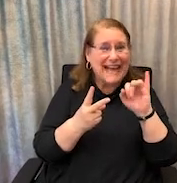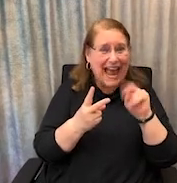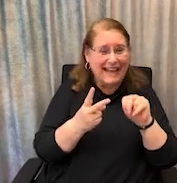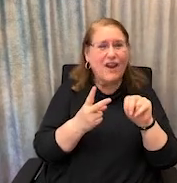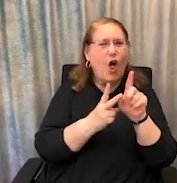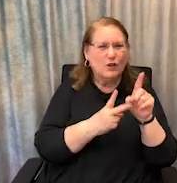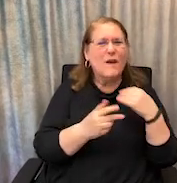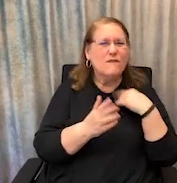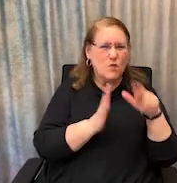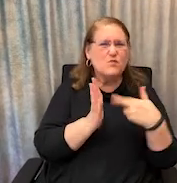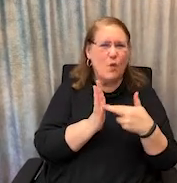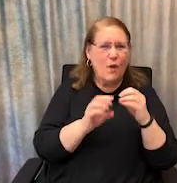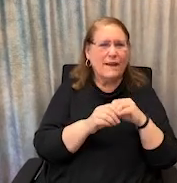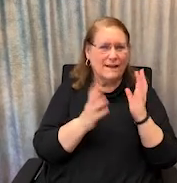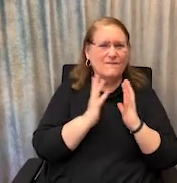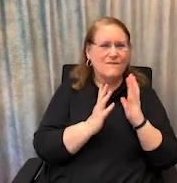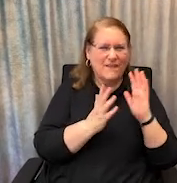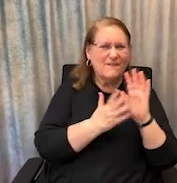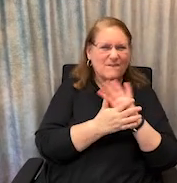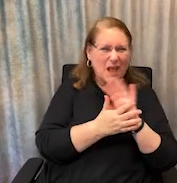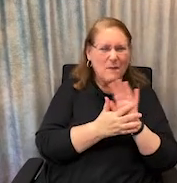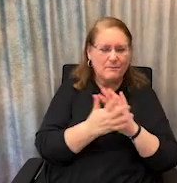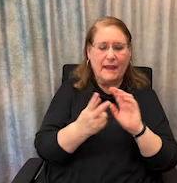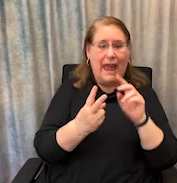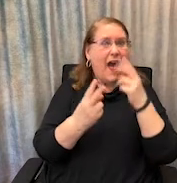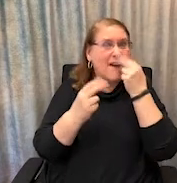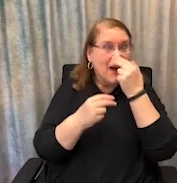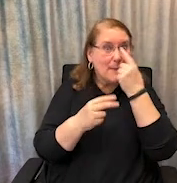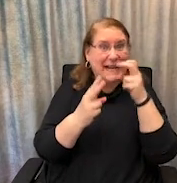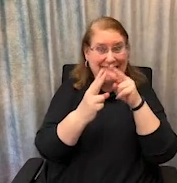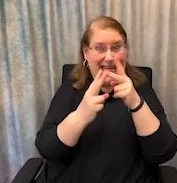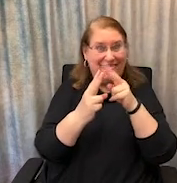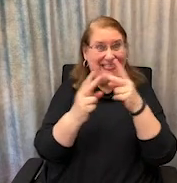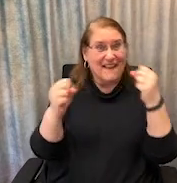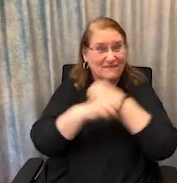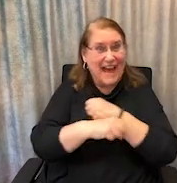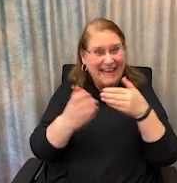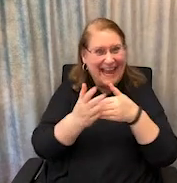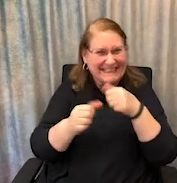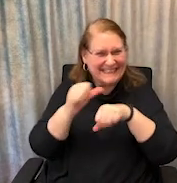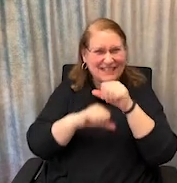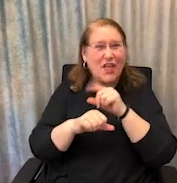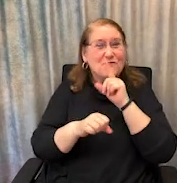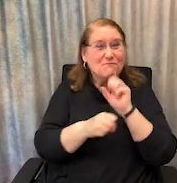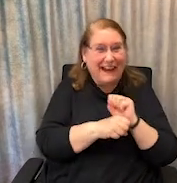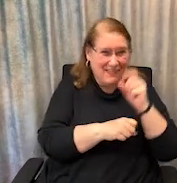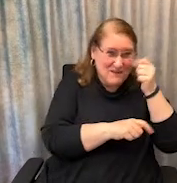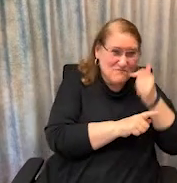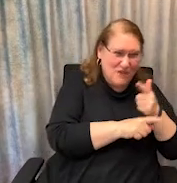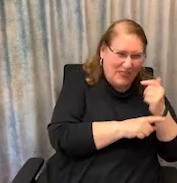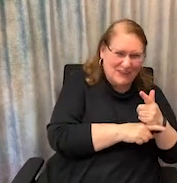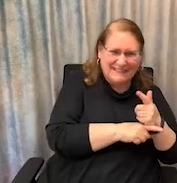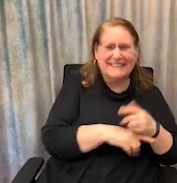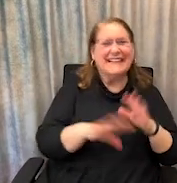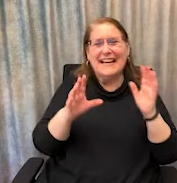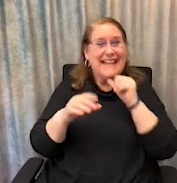role in the film. Mm-hmm. And what is funny, they fight against each other, but actually they're brothers. Some people see that, some